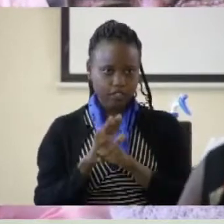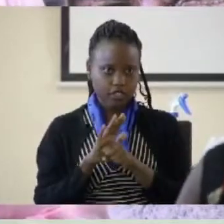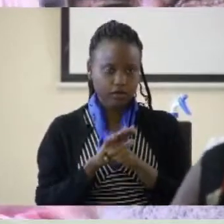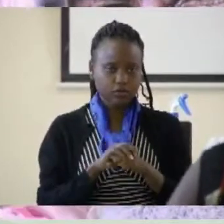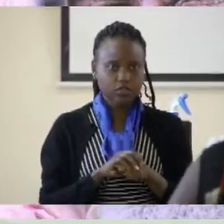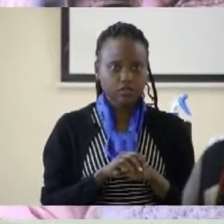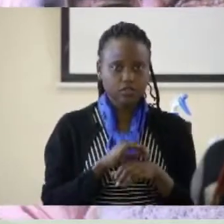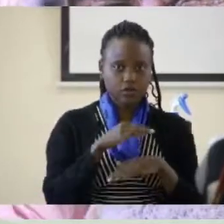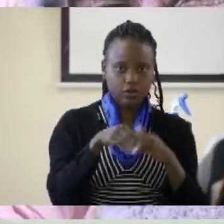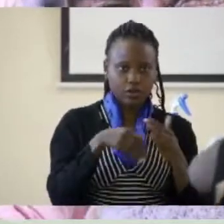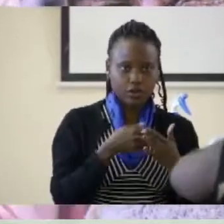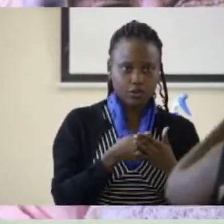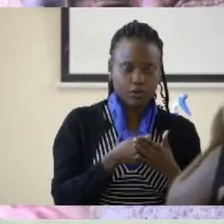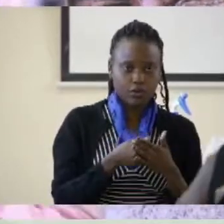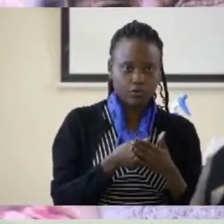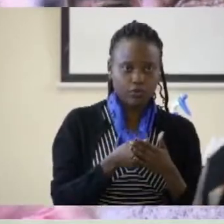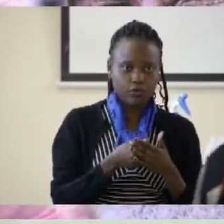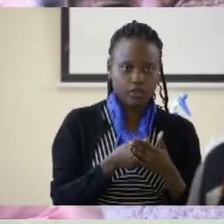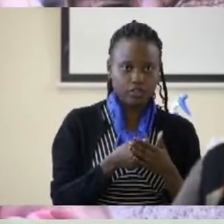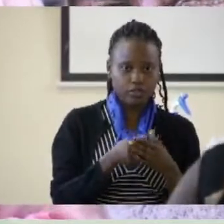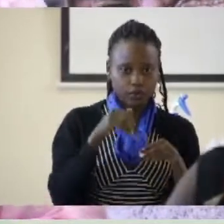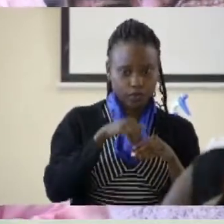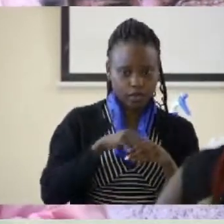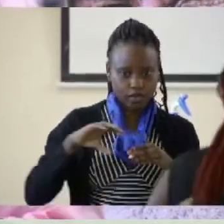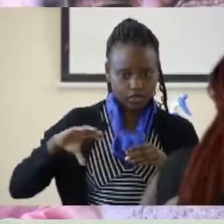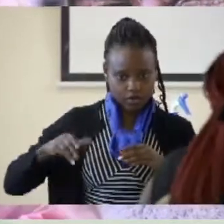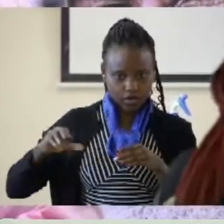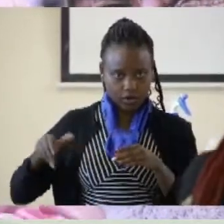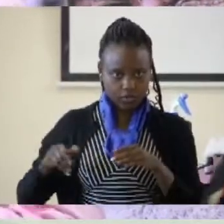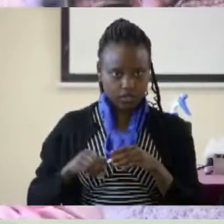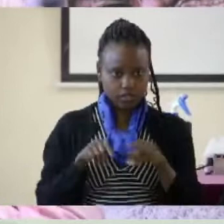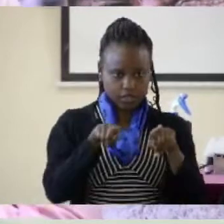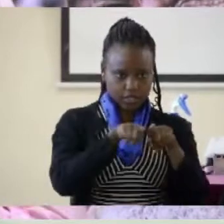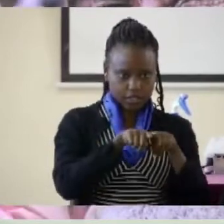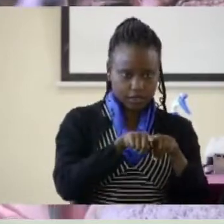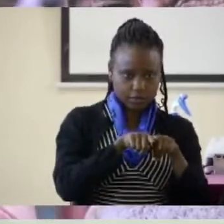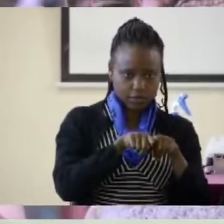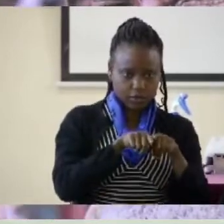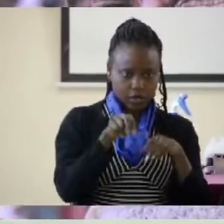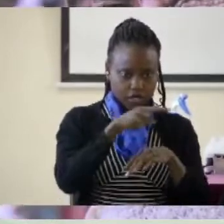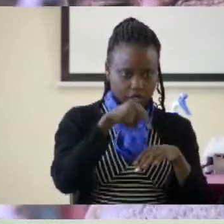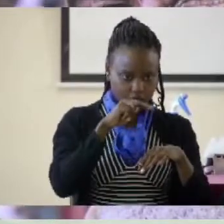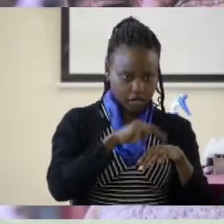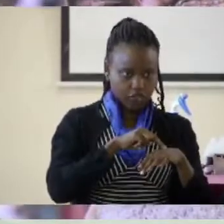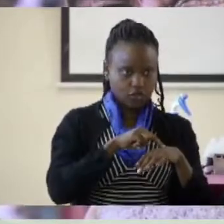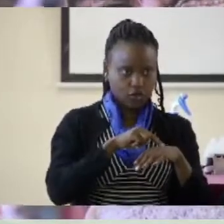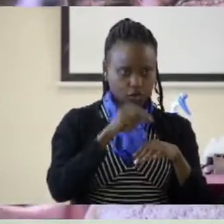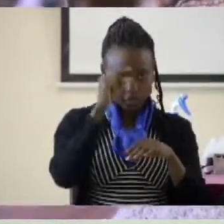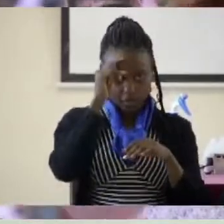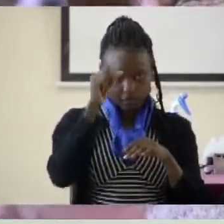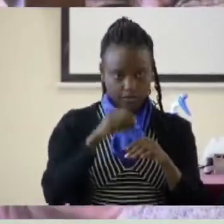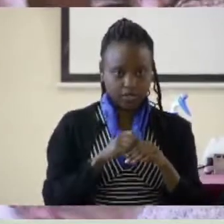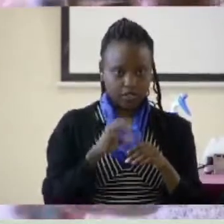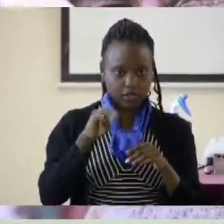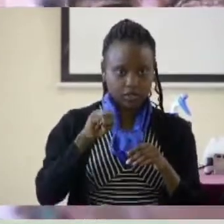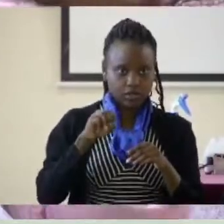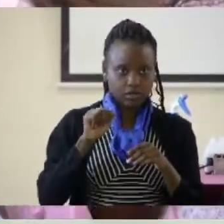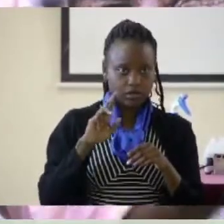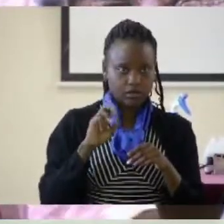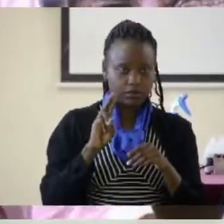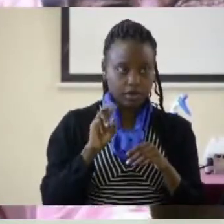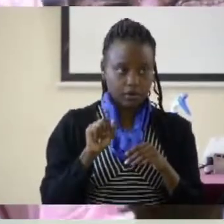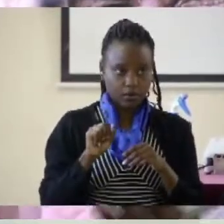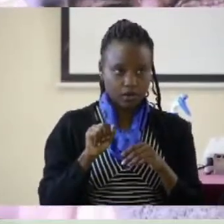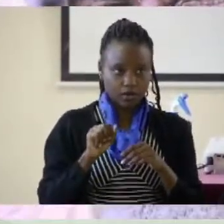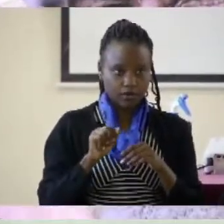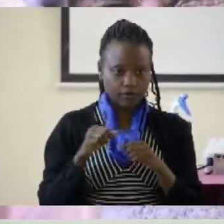all in counties, even if you're in the national government. Marwa. Yes, Marwa. You remember that scenario? They used to fight a